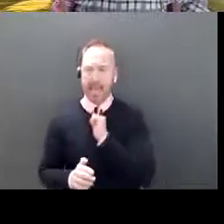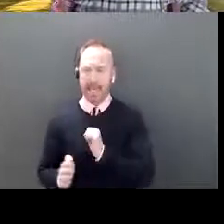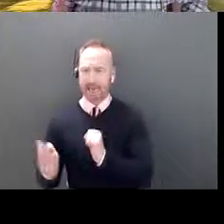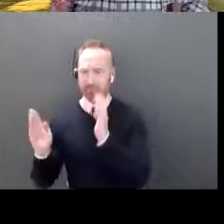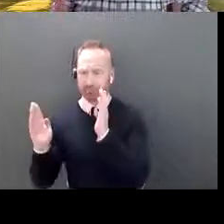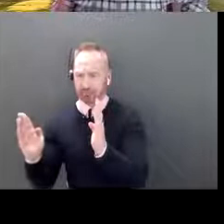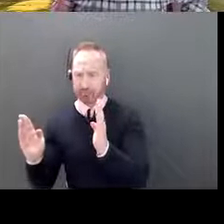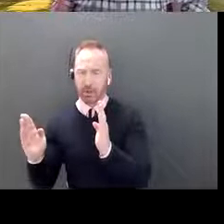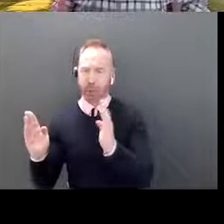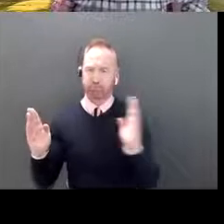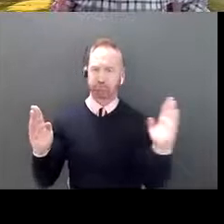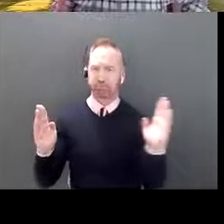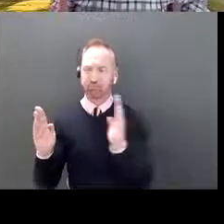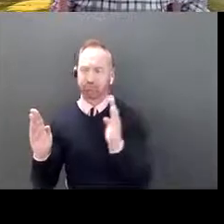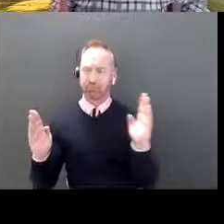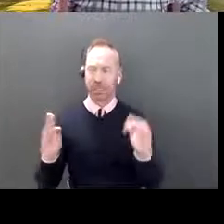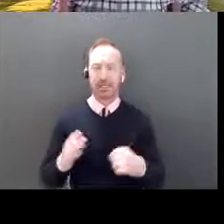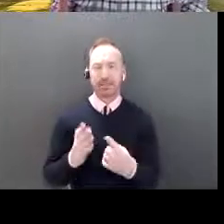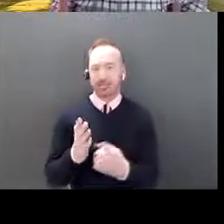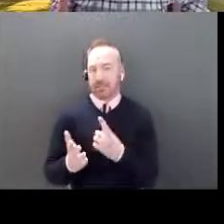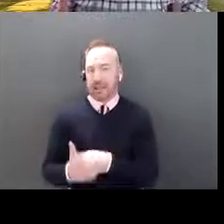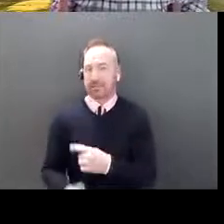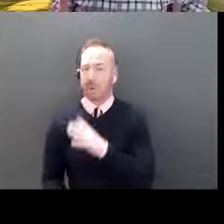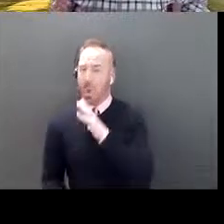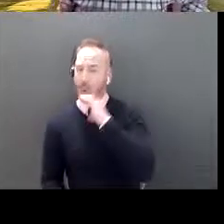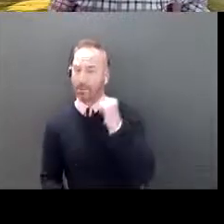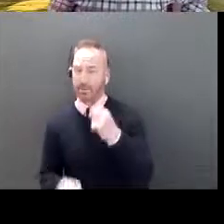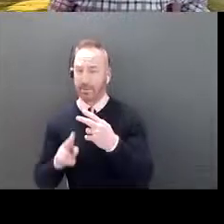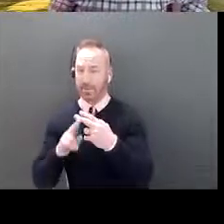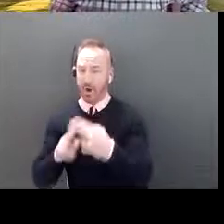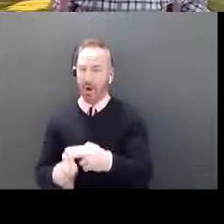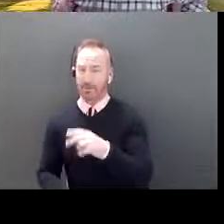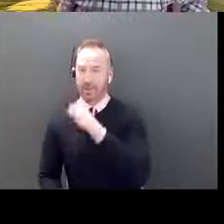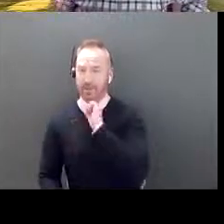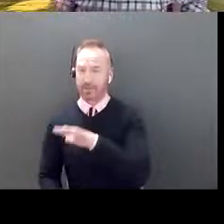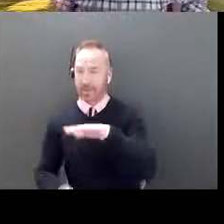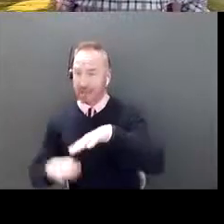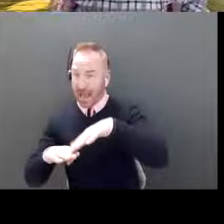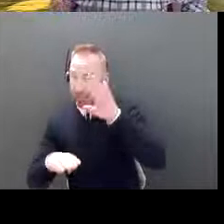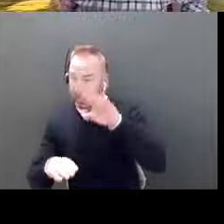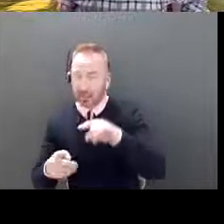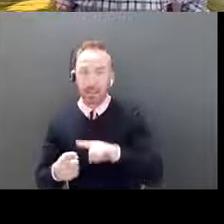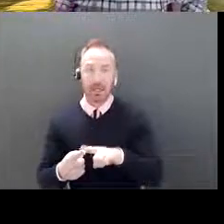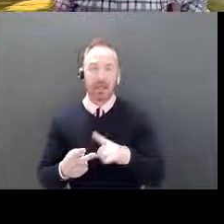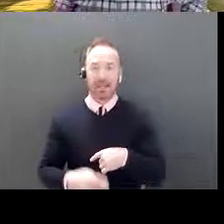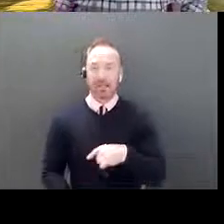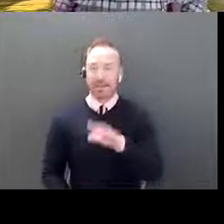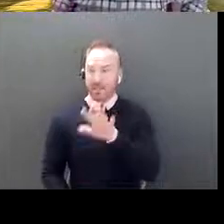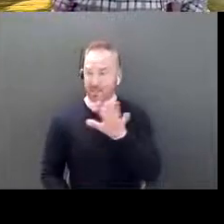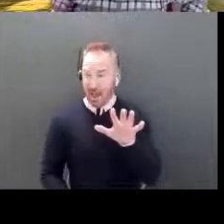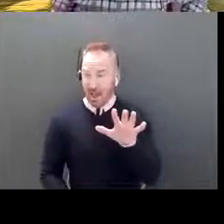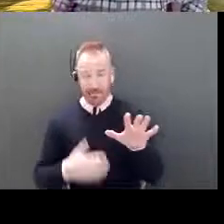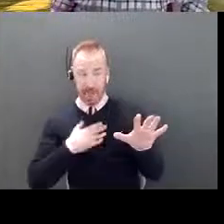research they called older 55 years of age and older, and 55 to me is a spring chicken.